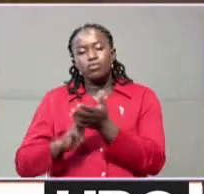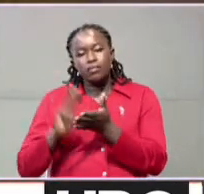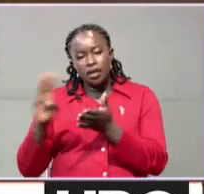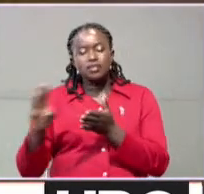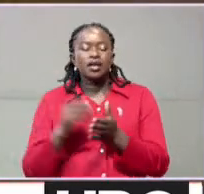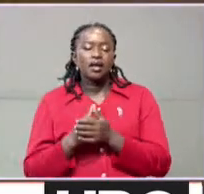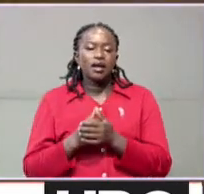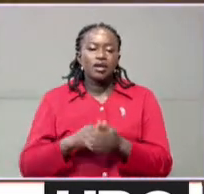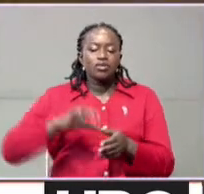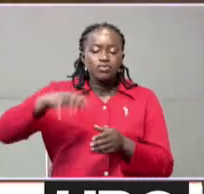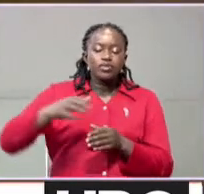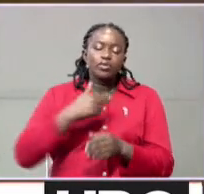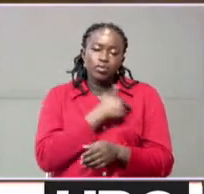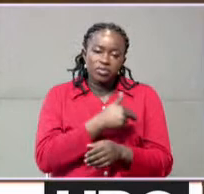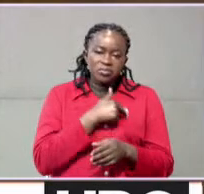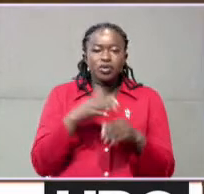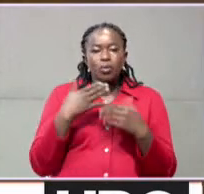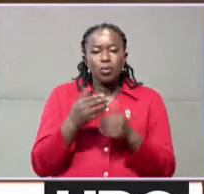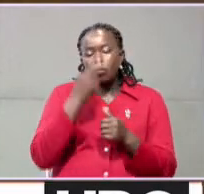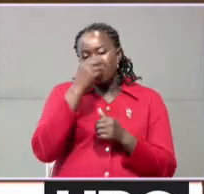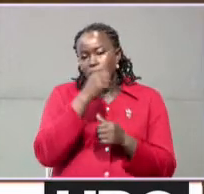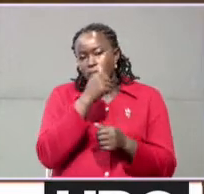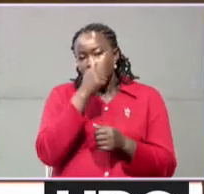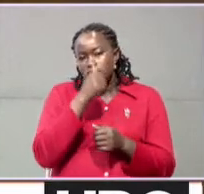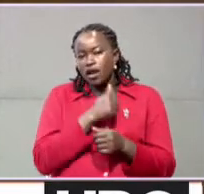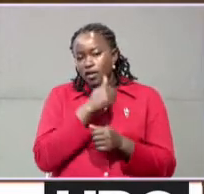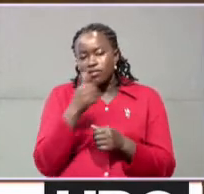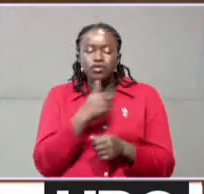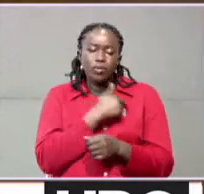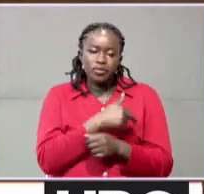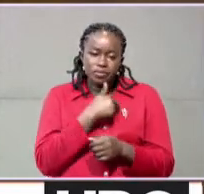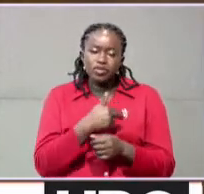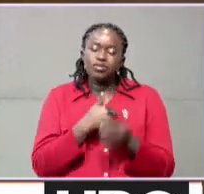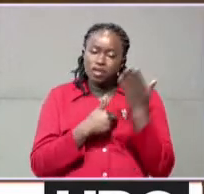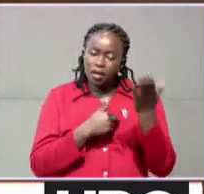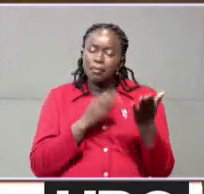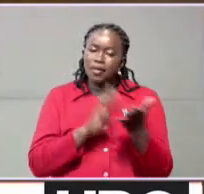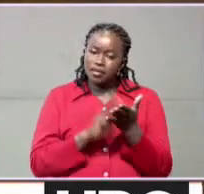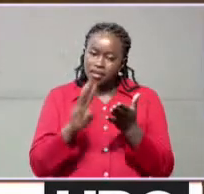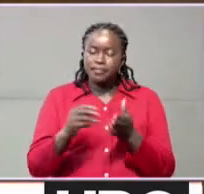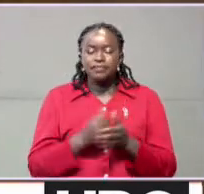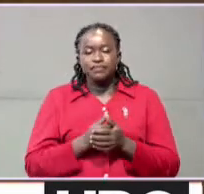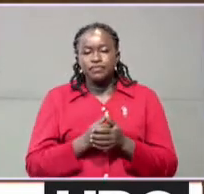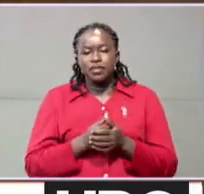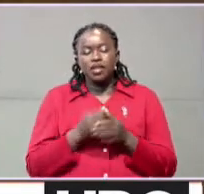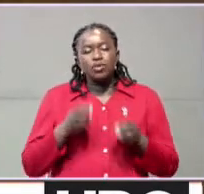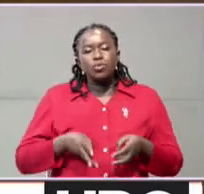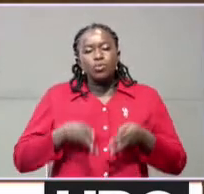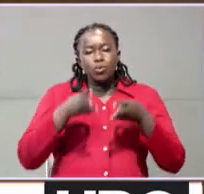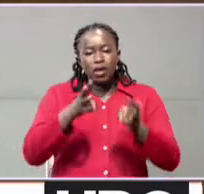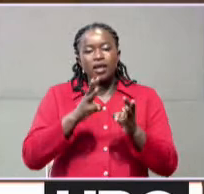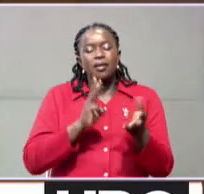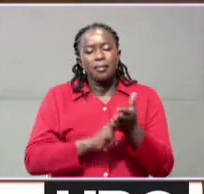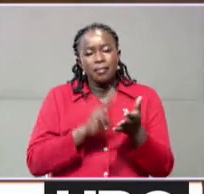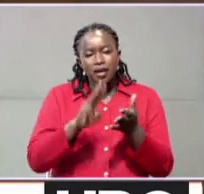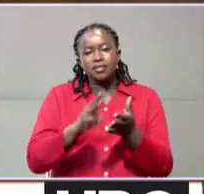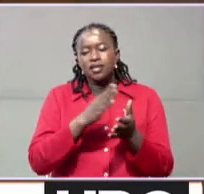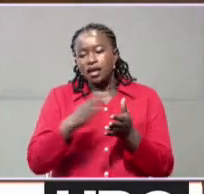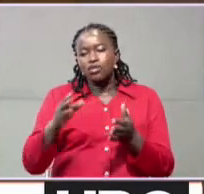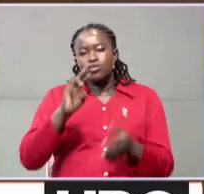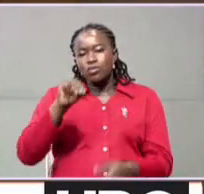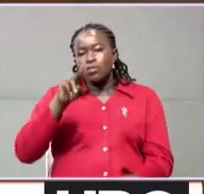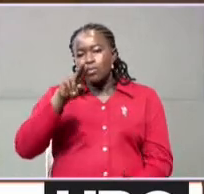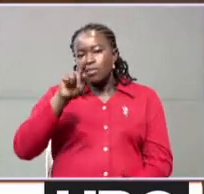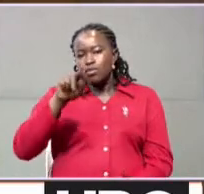private health facilities in masaka the way uh masaka masaka particular road how it is today